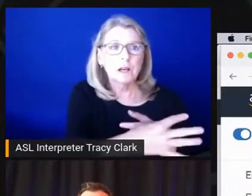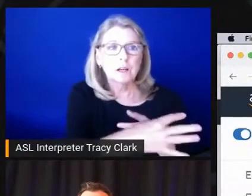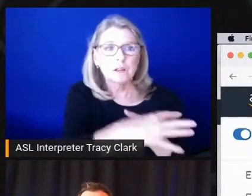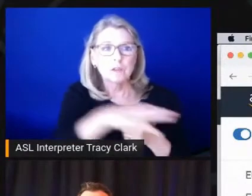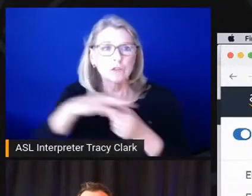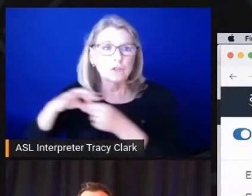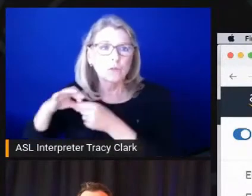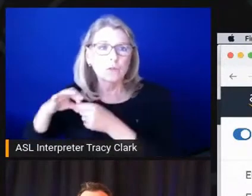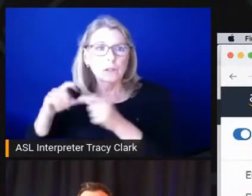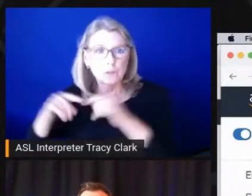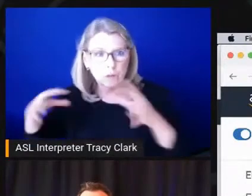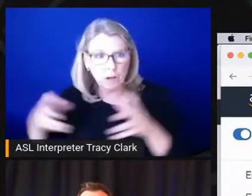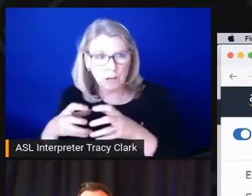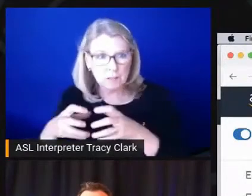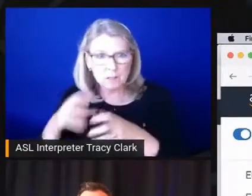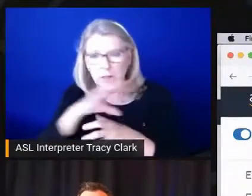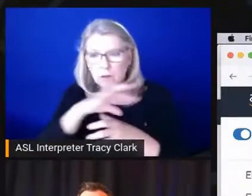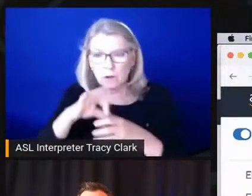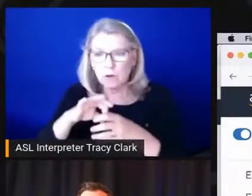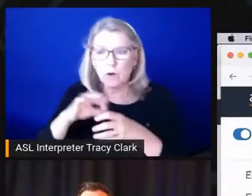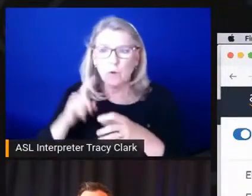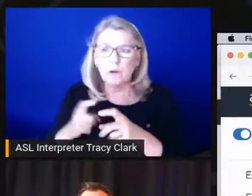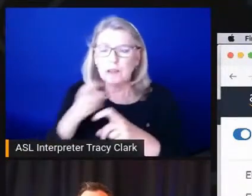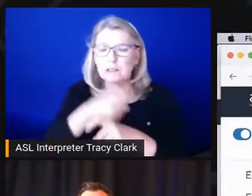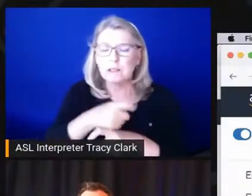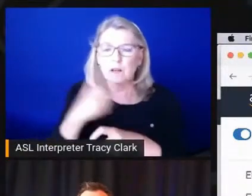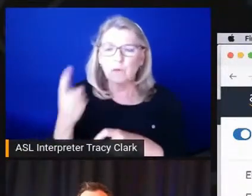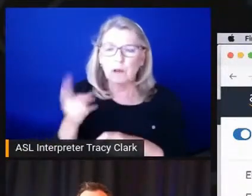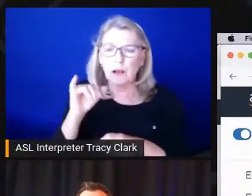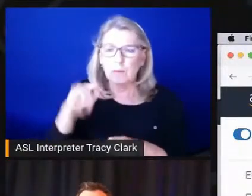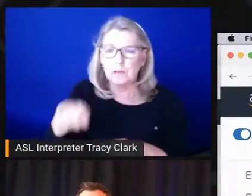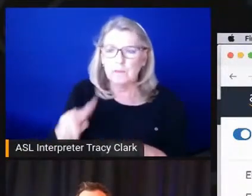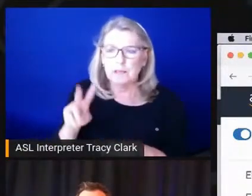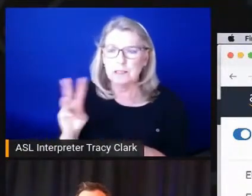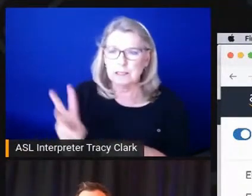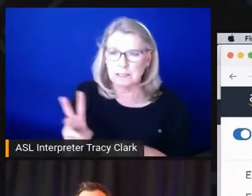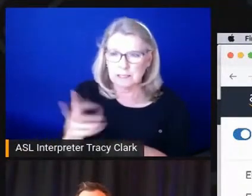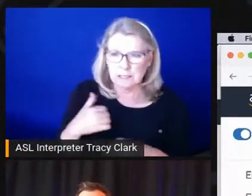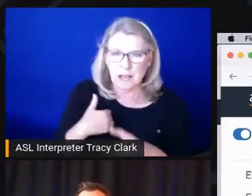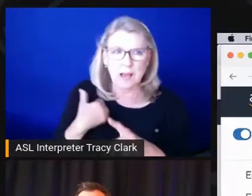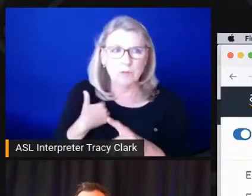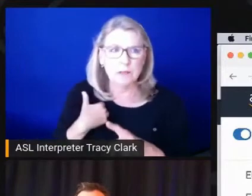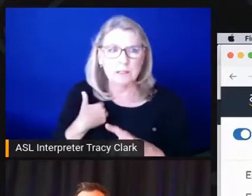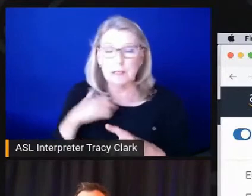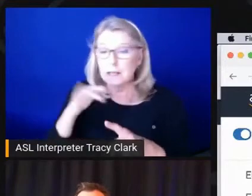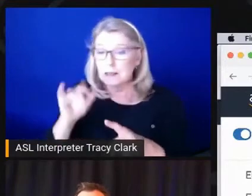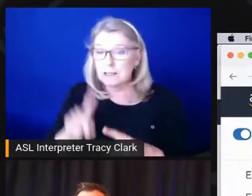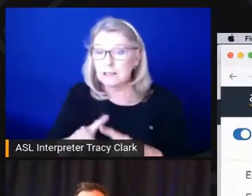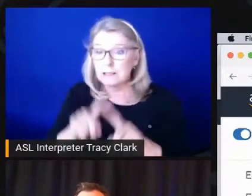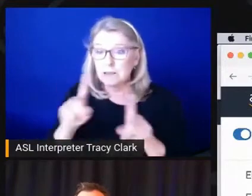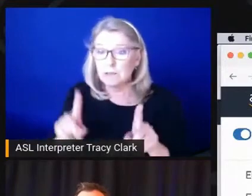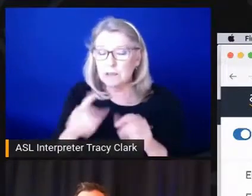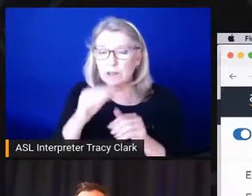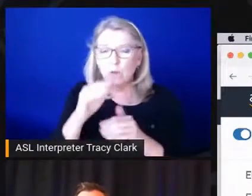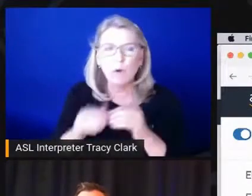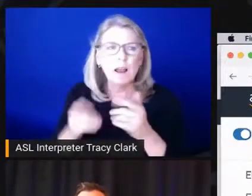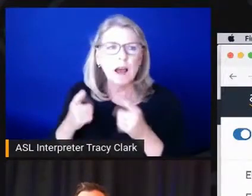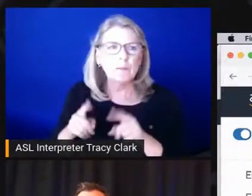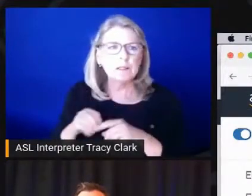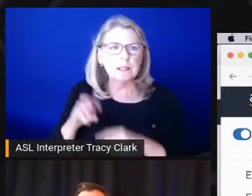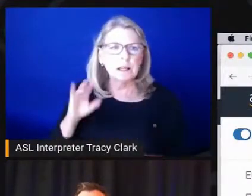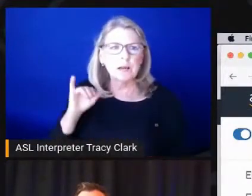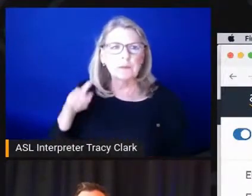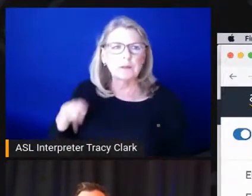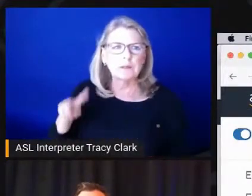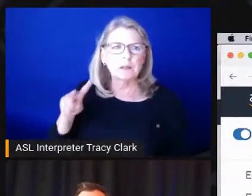single IPv6 prefix, which is /80. And this is the significant difference from what happens in the IPv4 land. We do